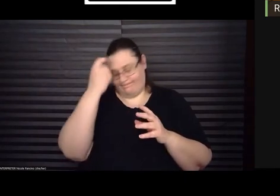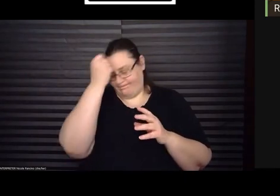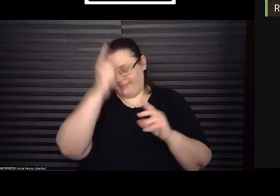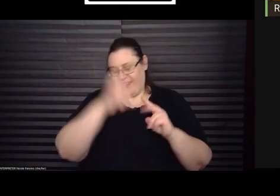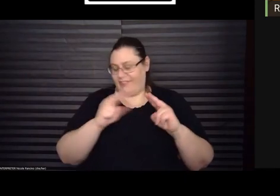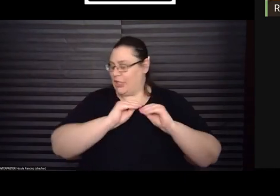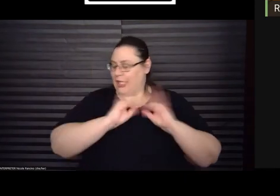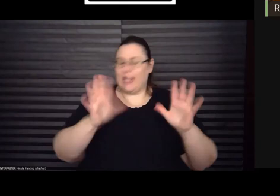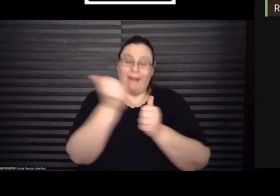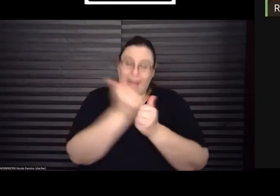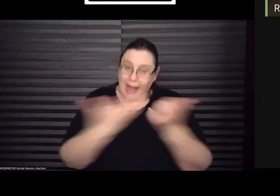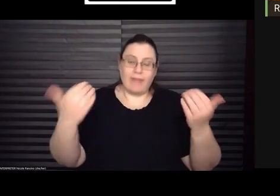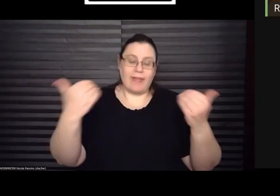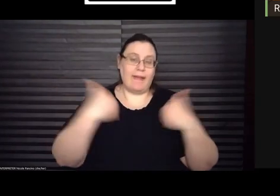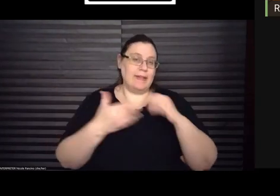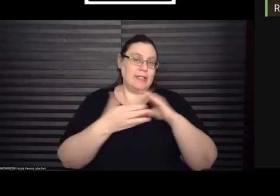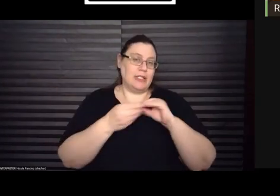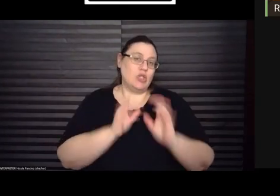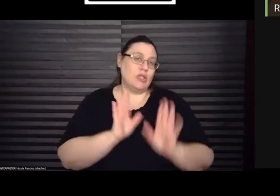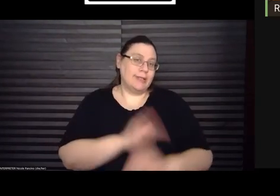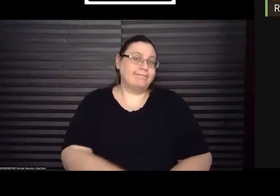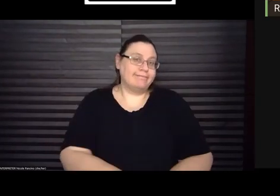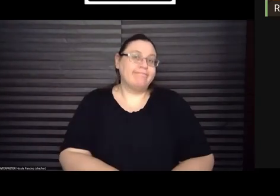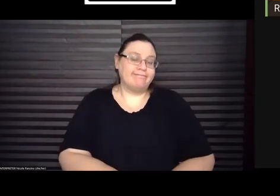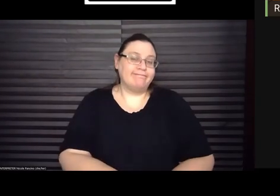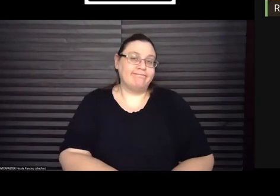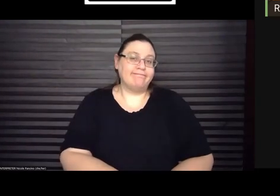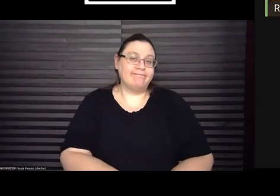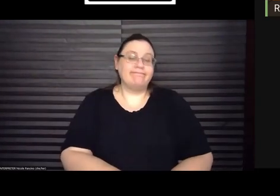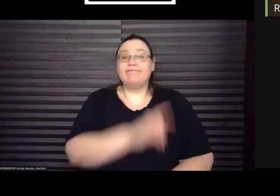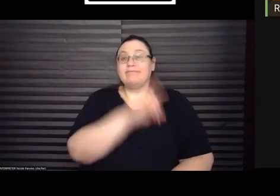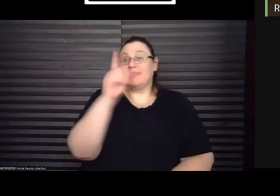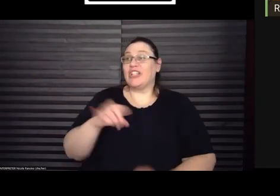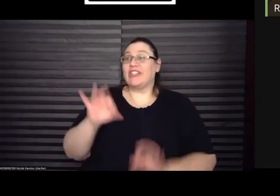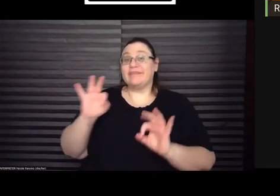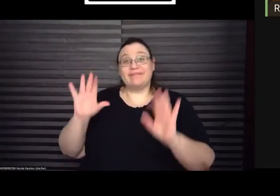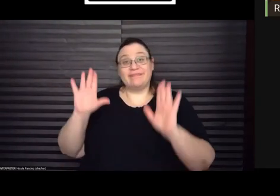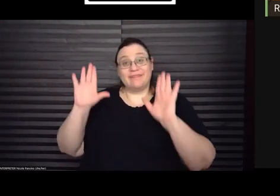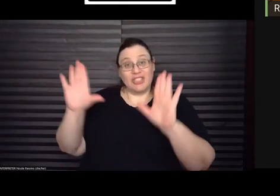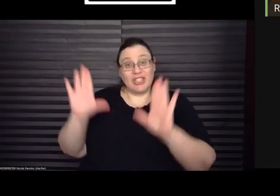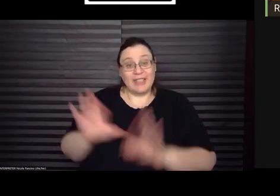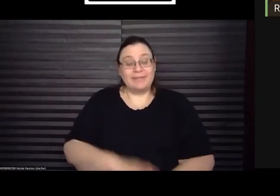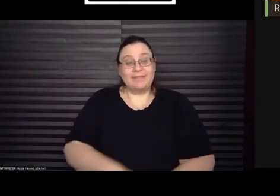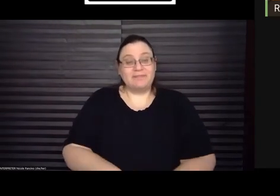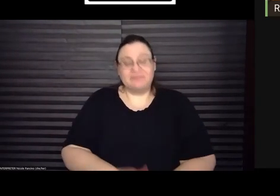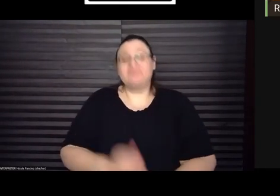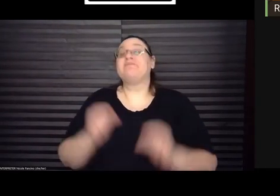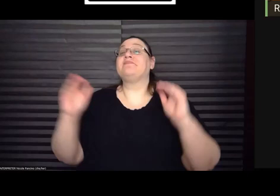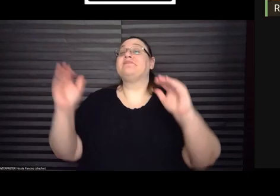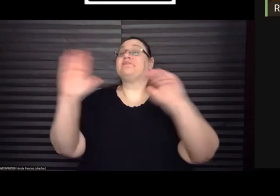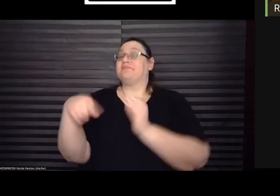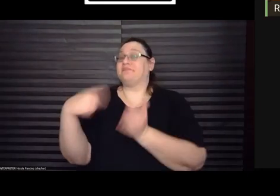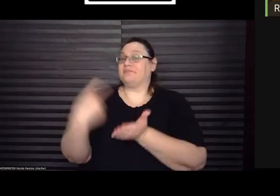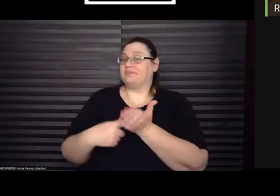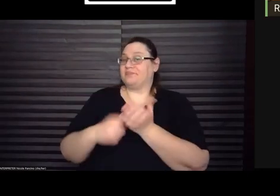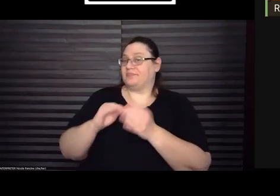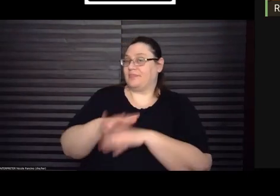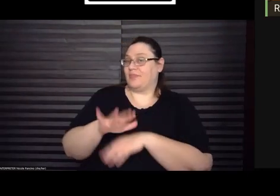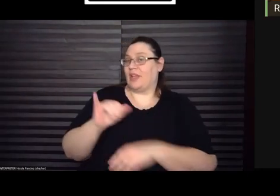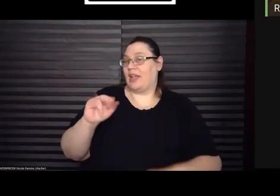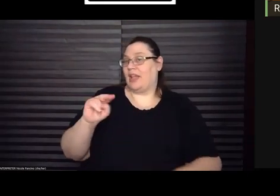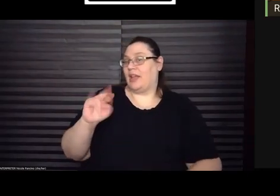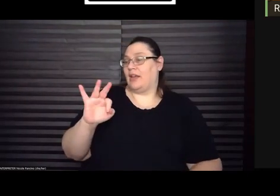that everything has a story, right? Yeah. Excellent. I want to talk a little bit about